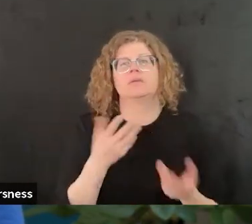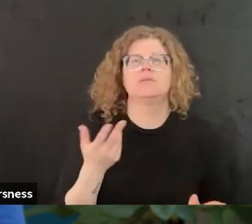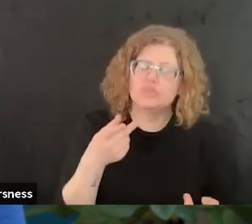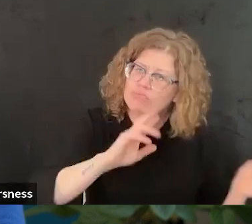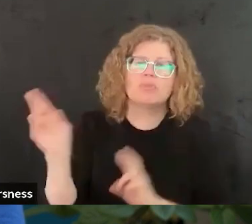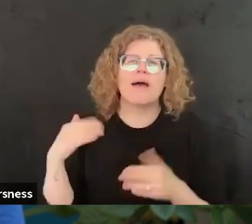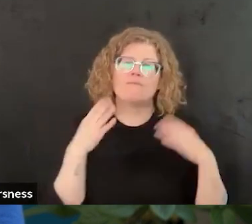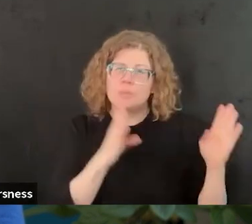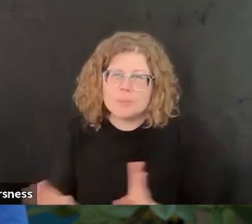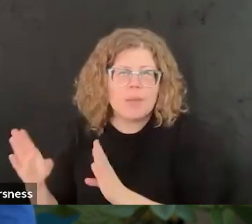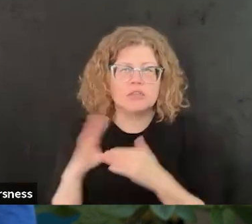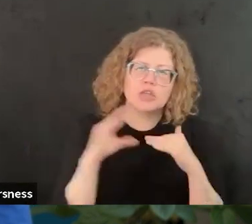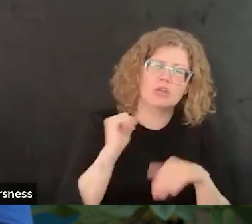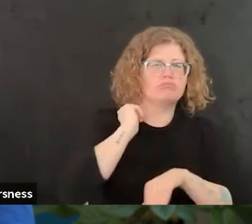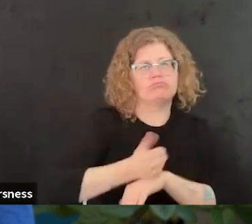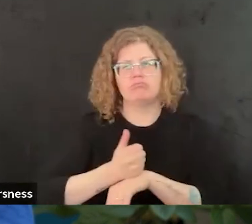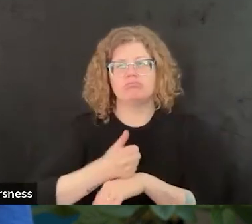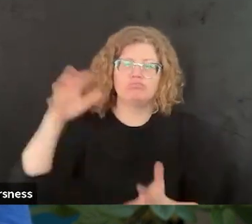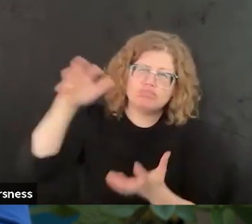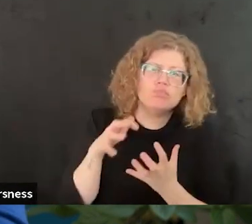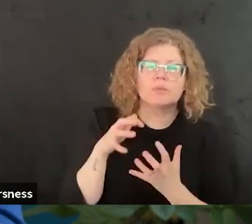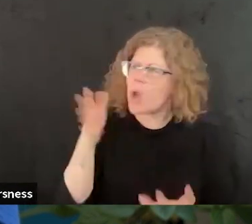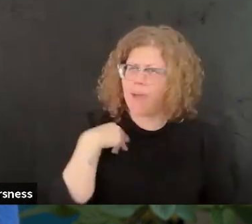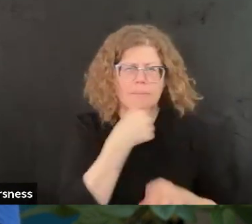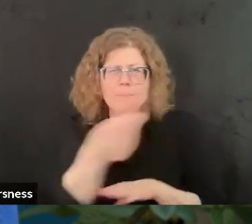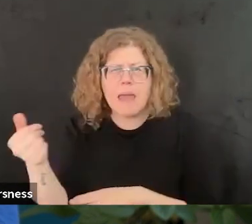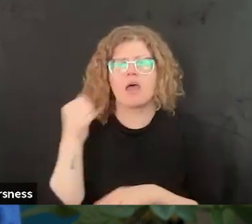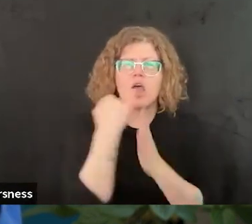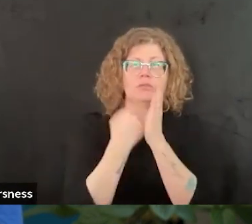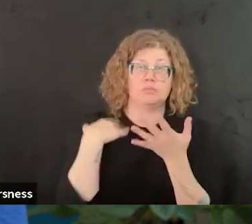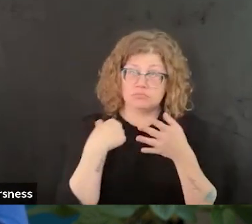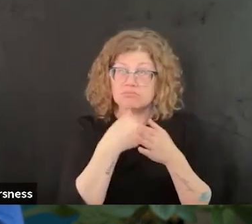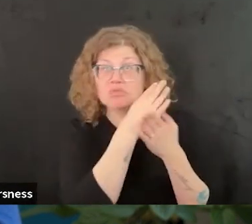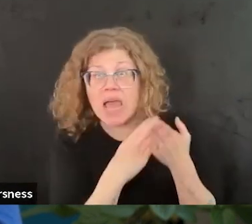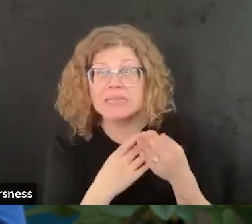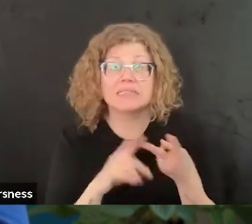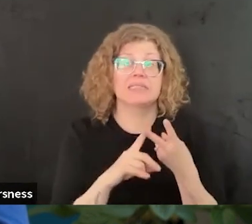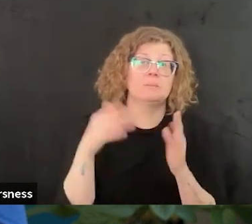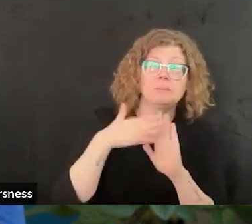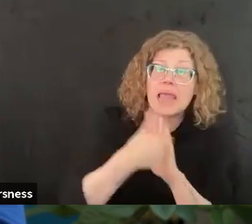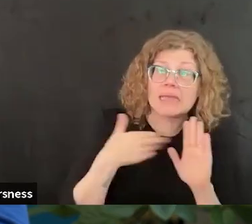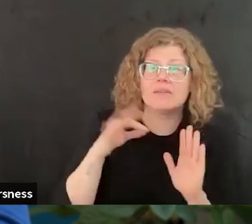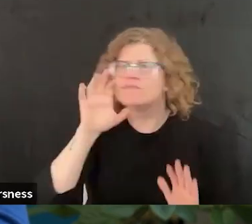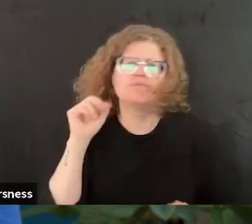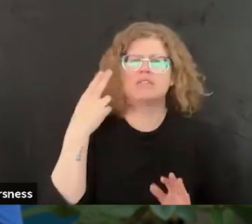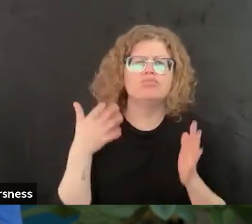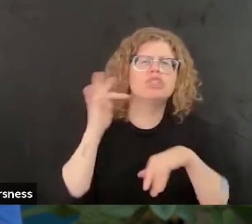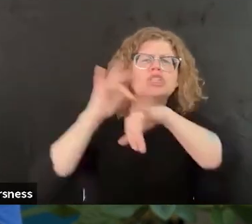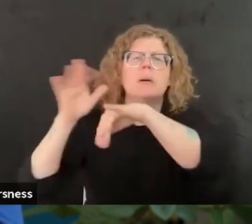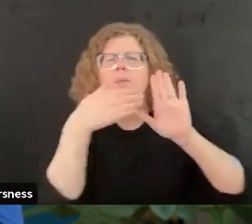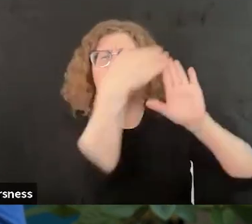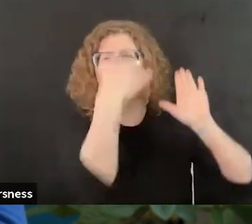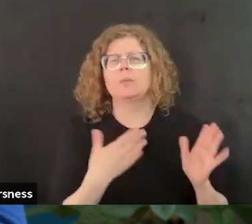So those more immediate needs, when an artwork possibly has a crack or it needs repainting, and you have to do